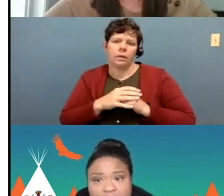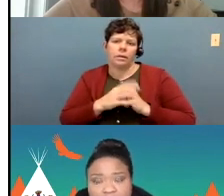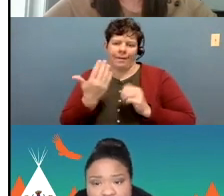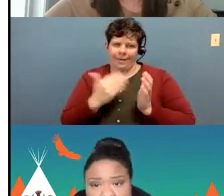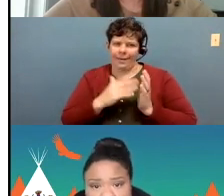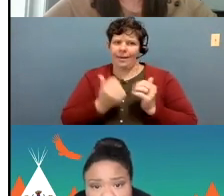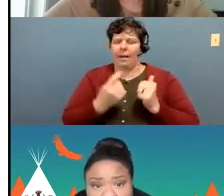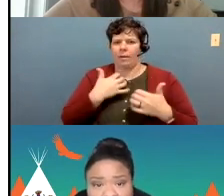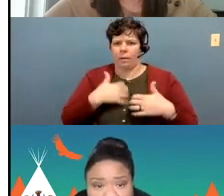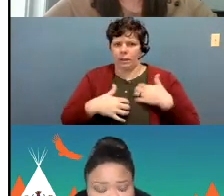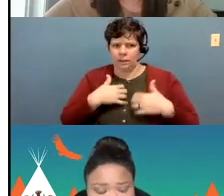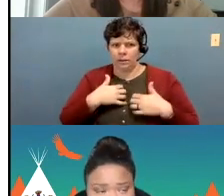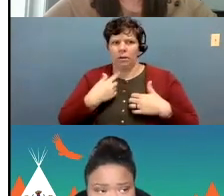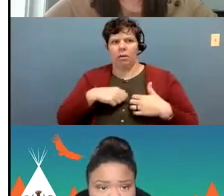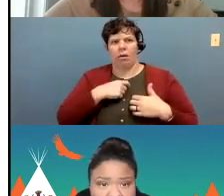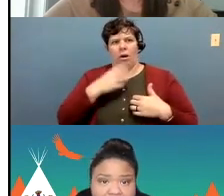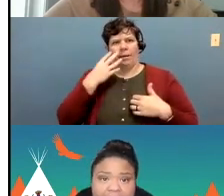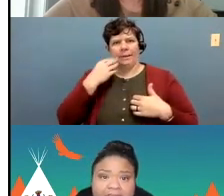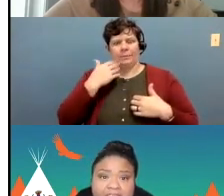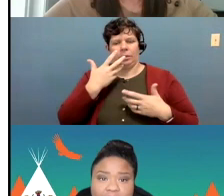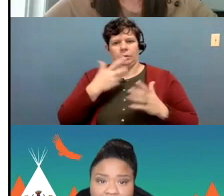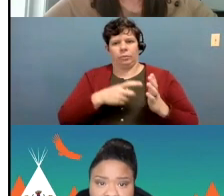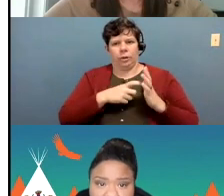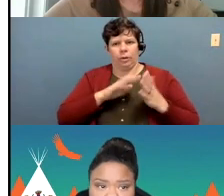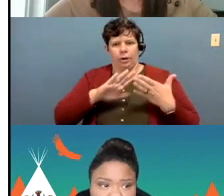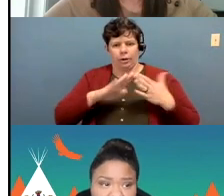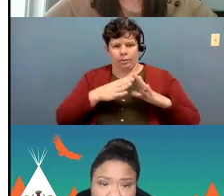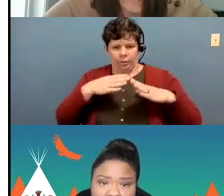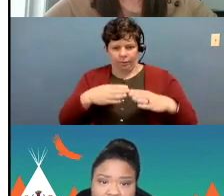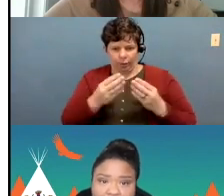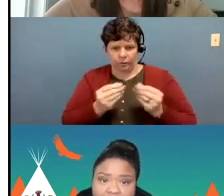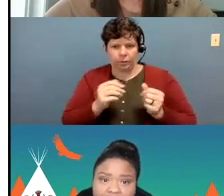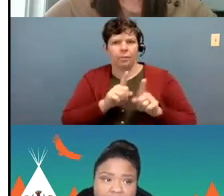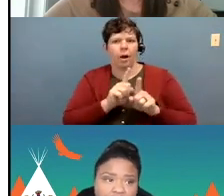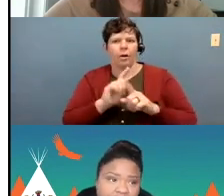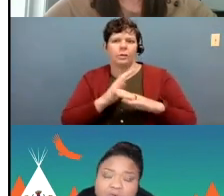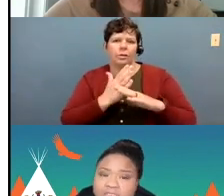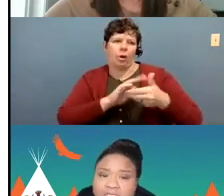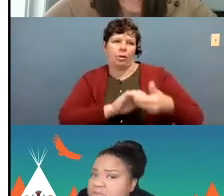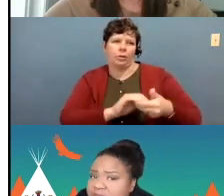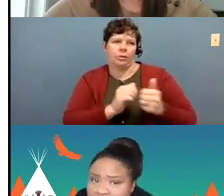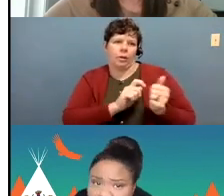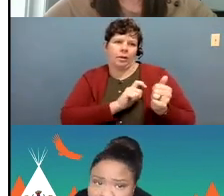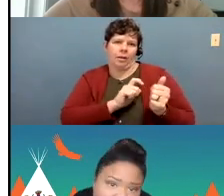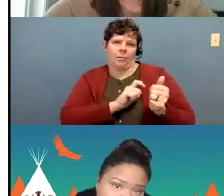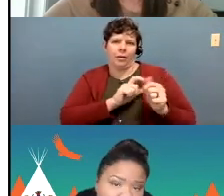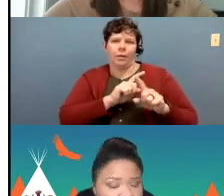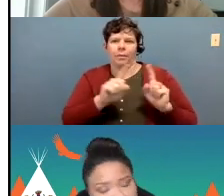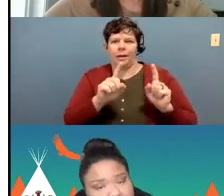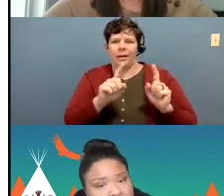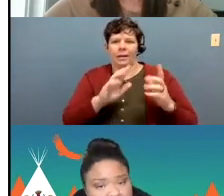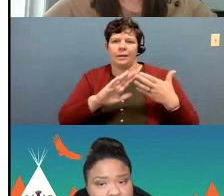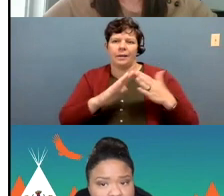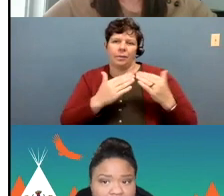both community-focused solutions as well as some level of partnership with law enforcement. But what does community accountability